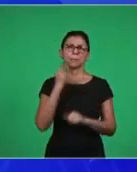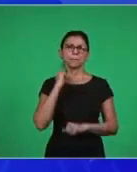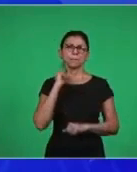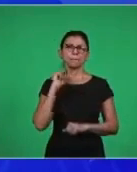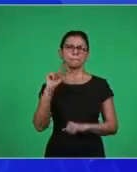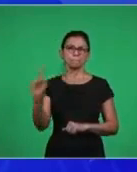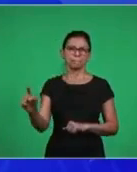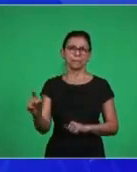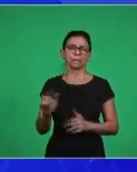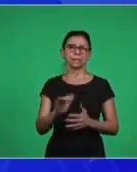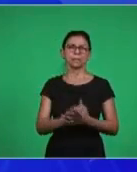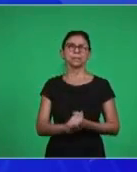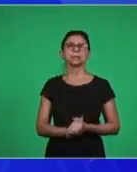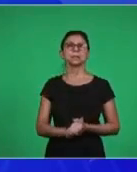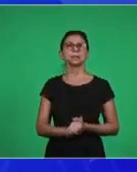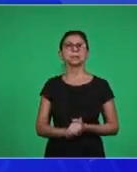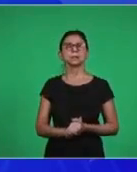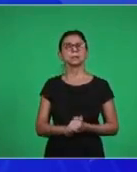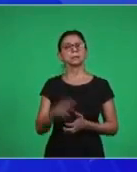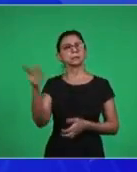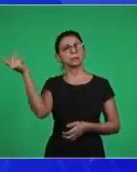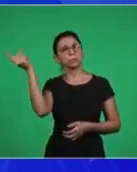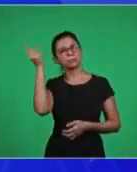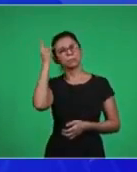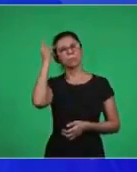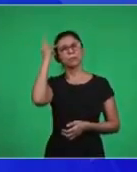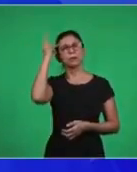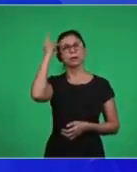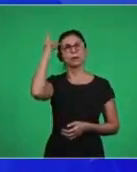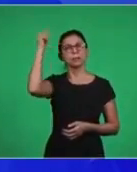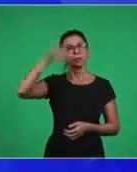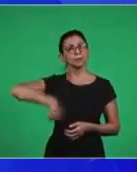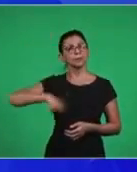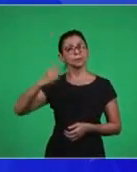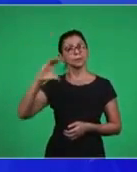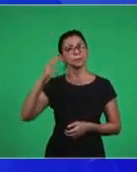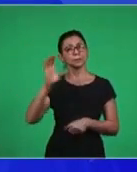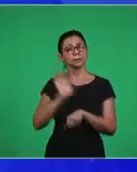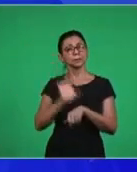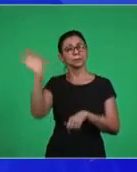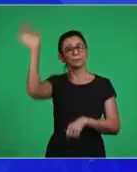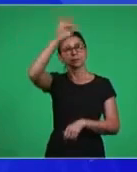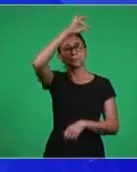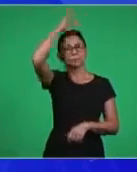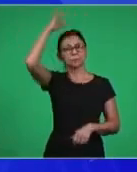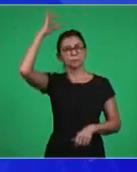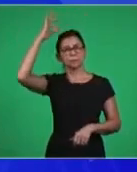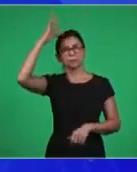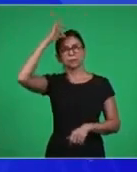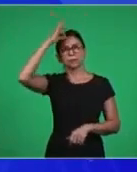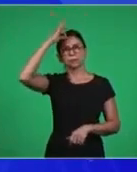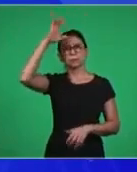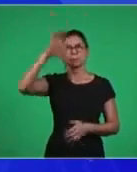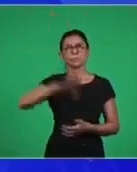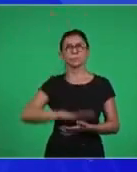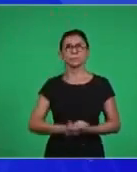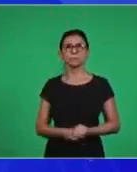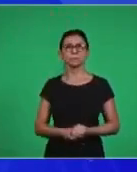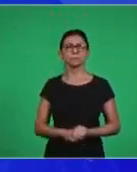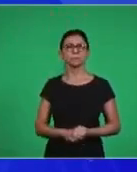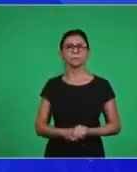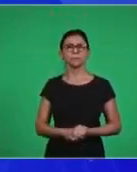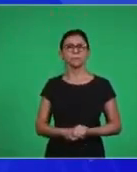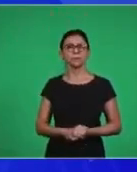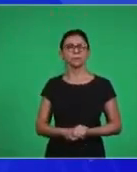Gerais. In Guaratinguetá, São Paulo. Here in Cariacica, state of Espírito Santo. Pontal do